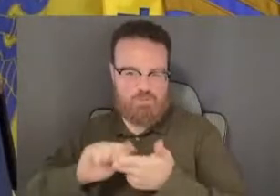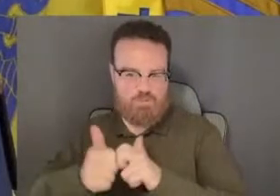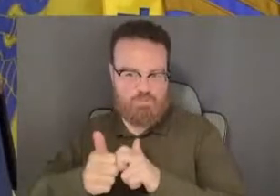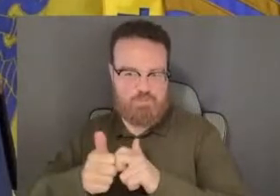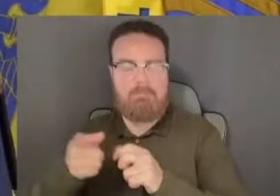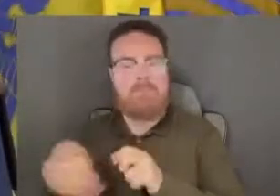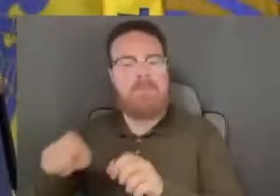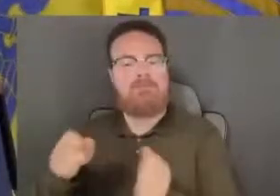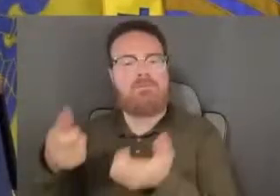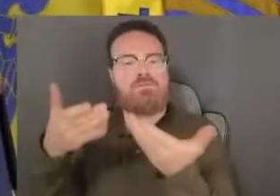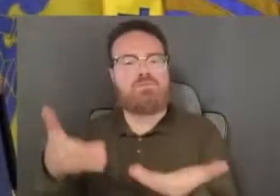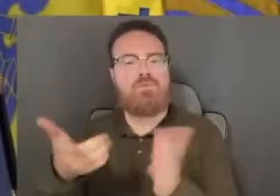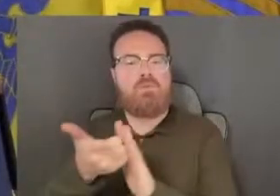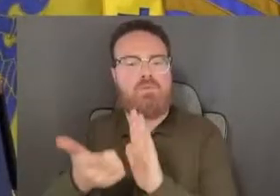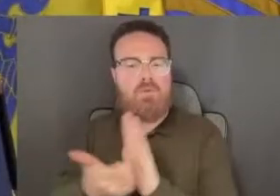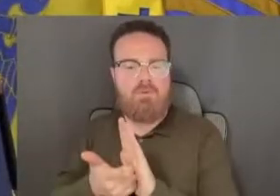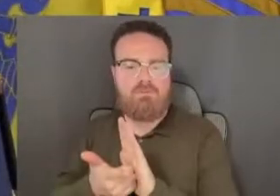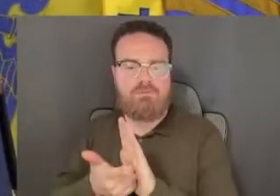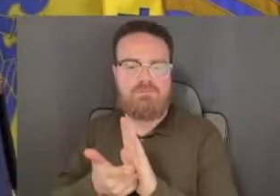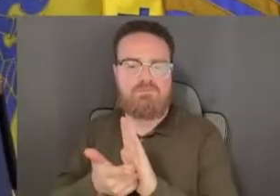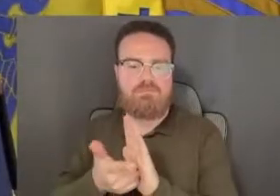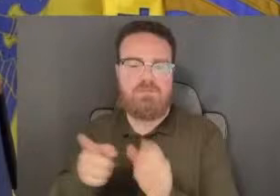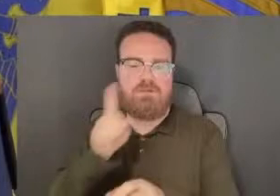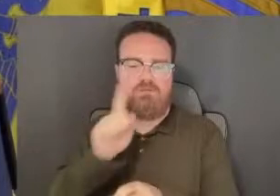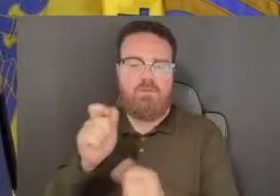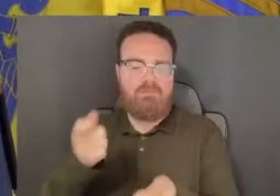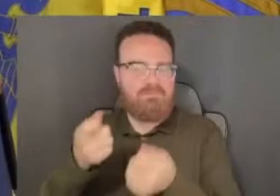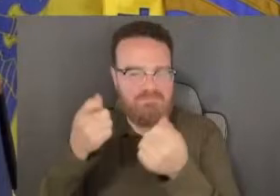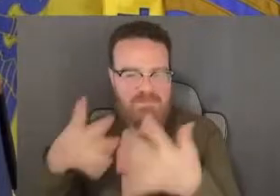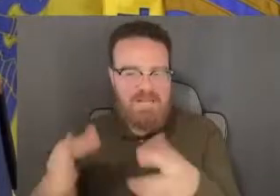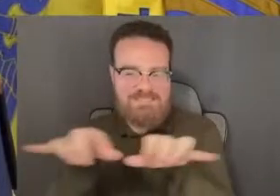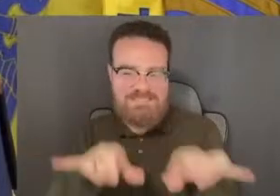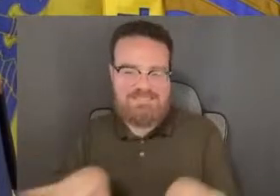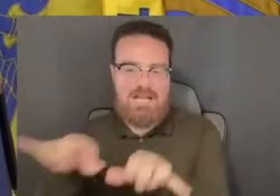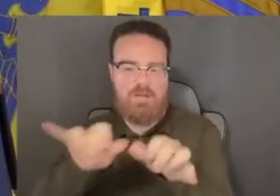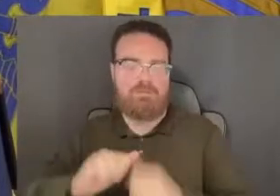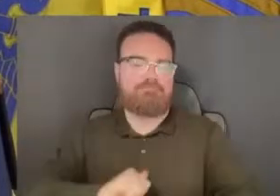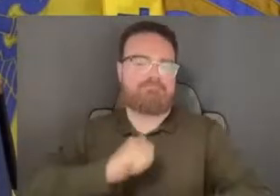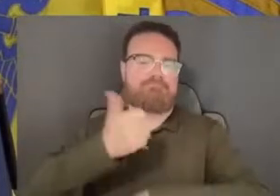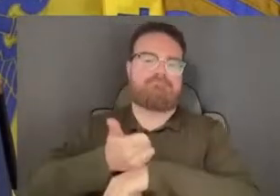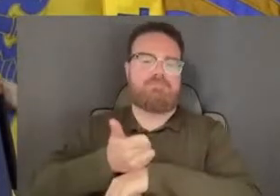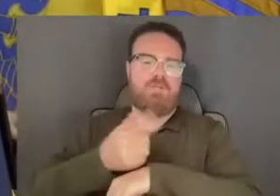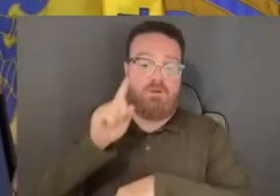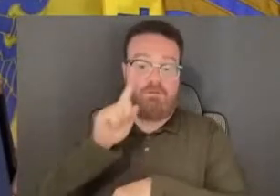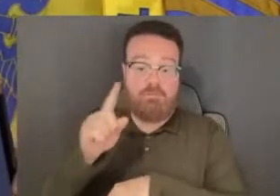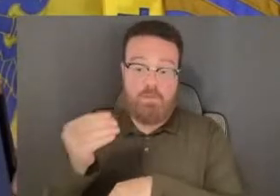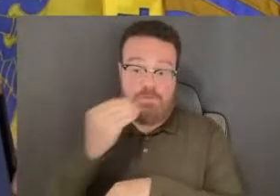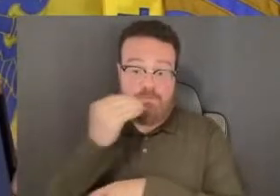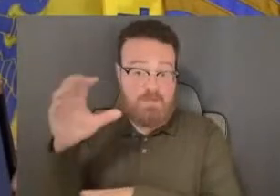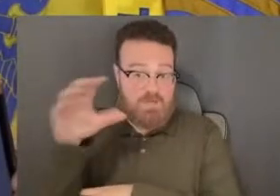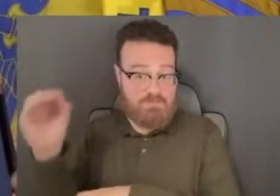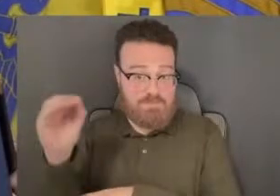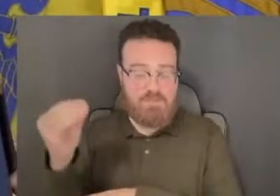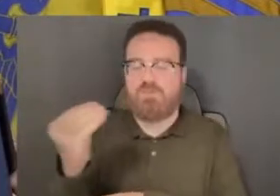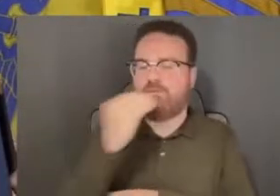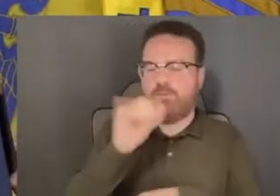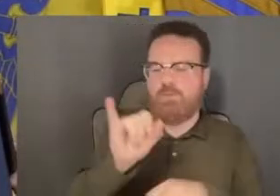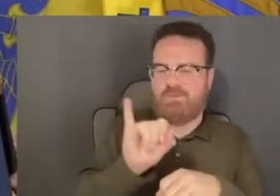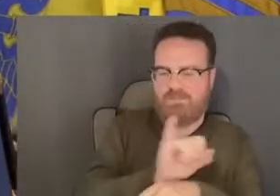of standards for food companies. So the food industry, which has many good people, has asked for